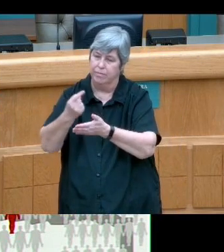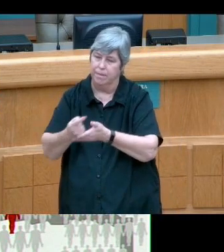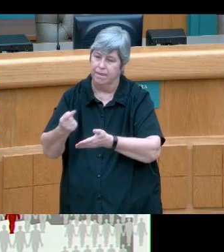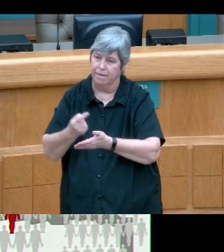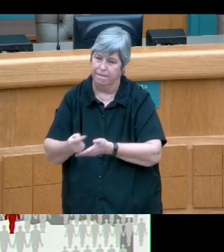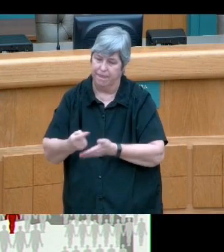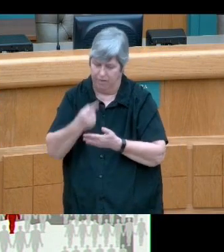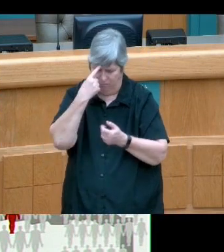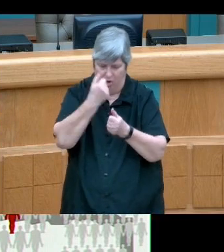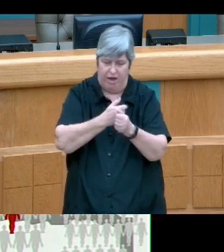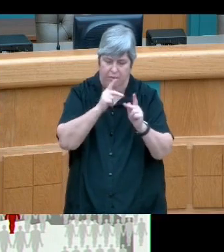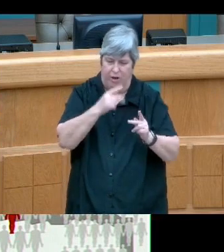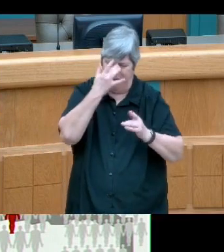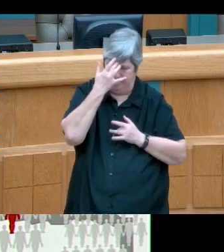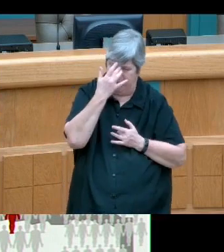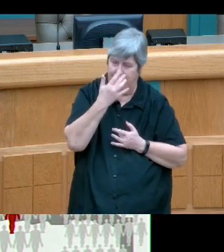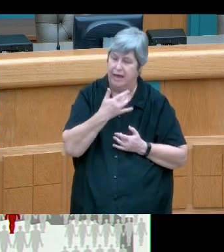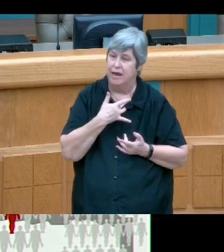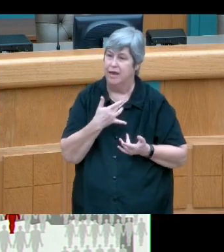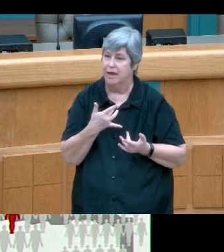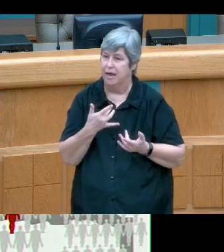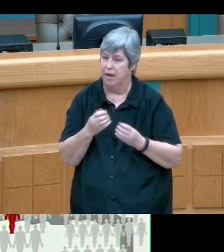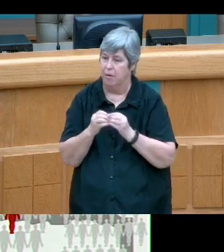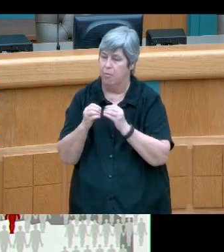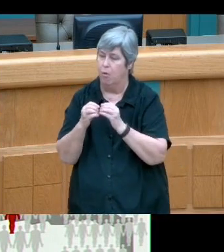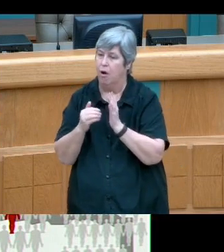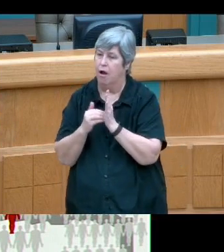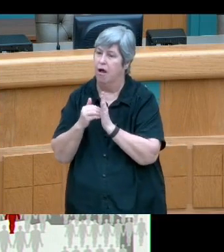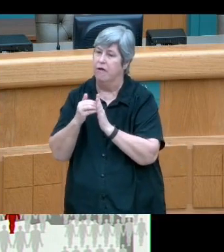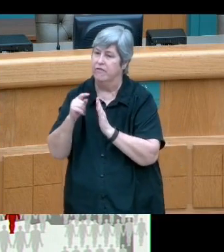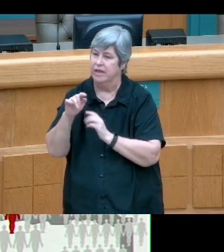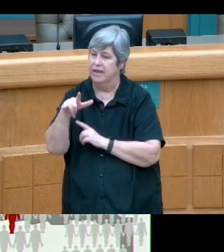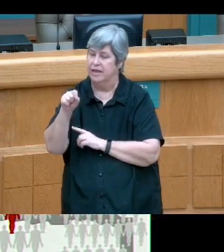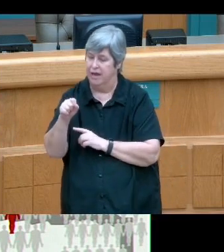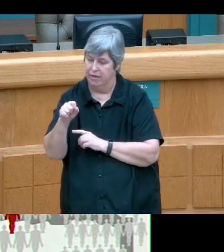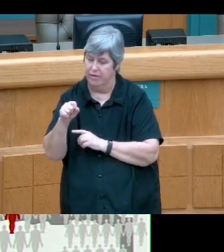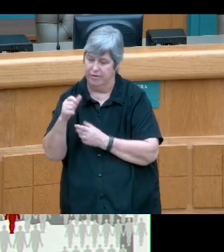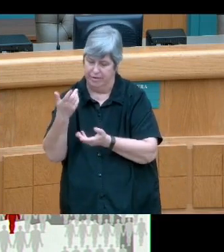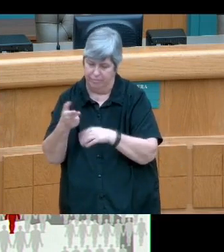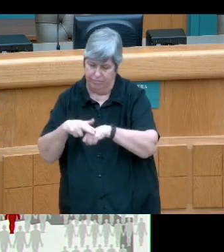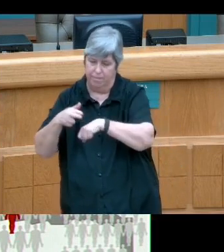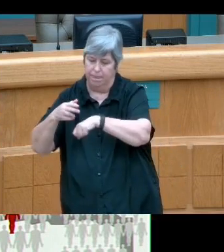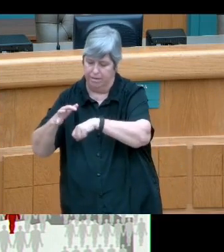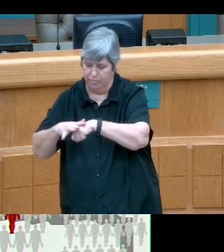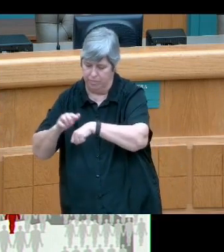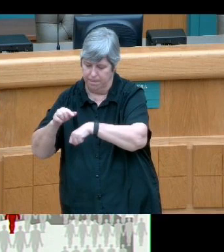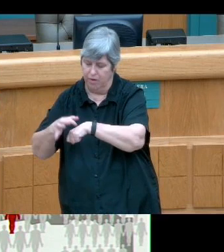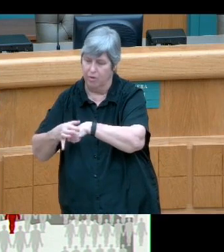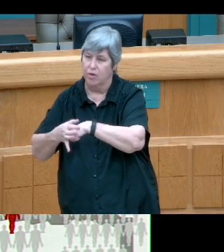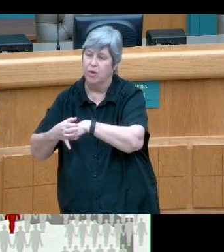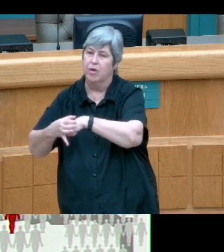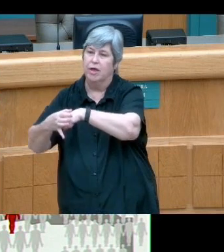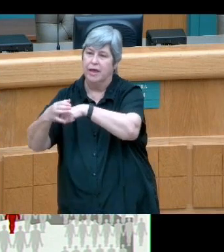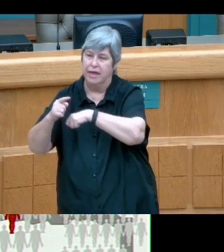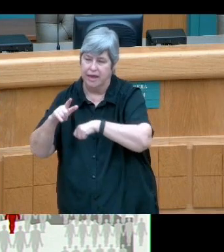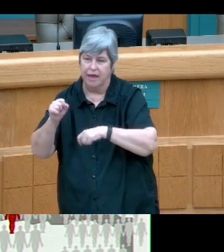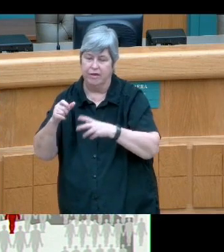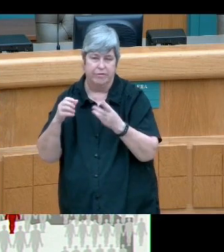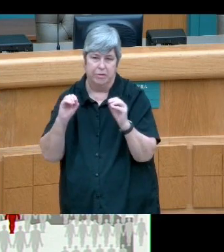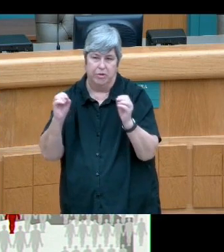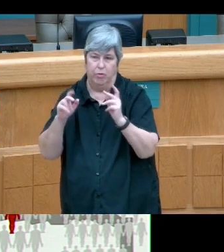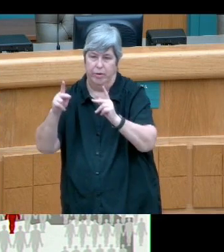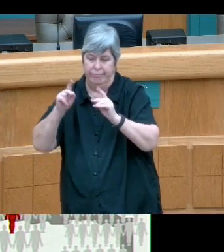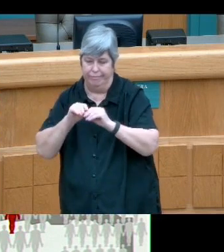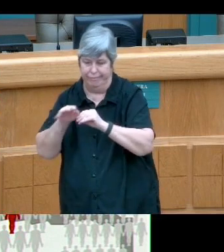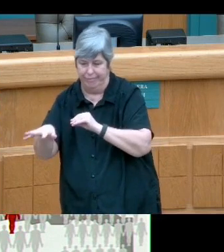each person that contracts it, and eventually tails is going to come up, and it stops spreading. So this is how that curve gets flattened. This is